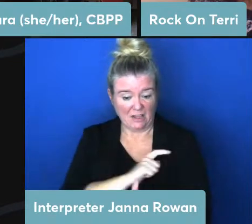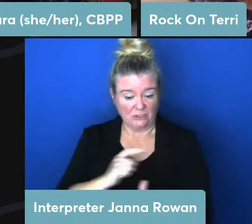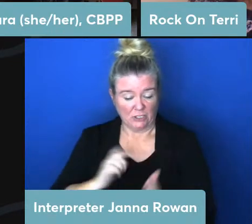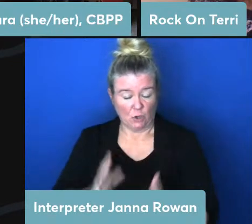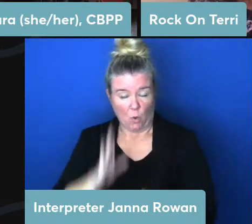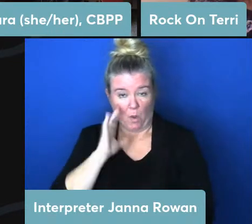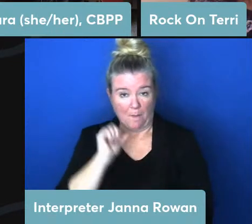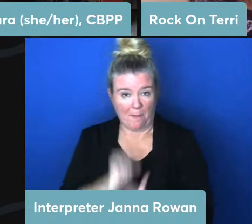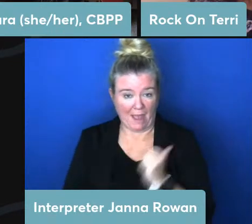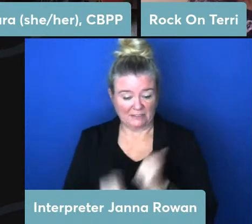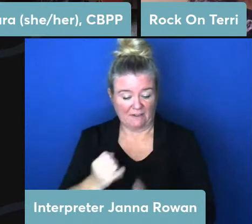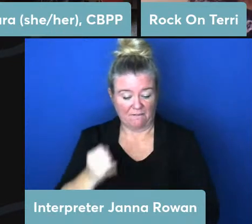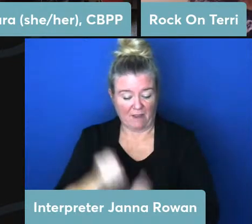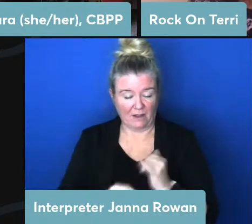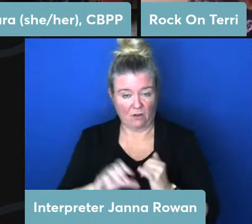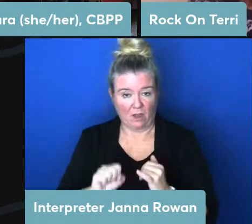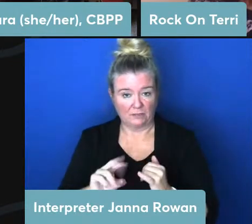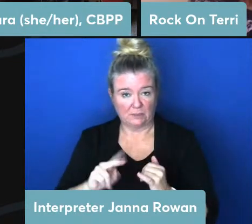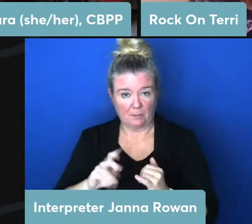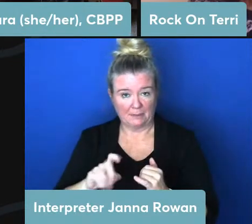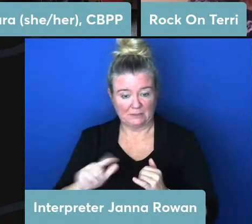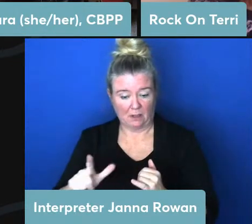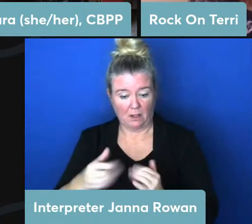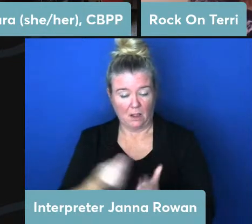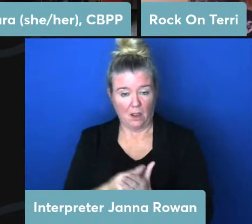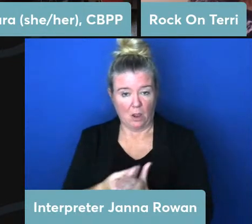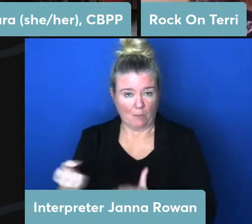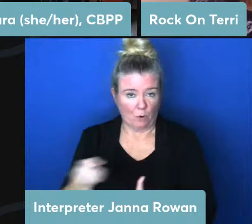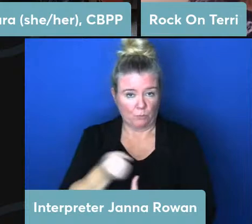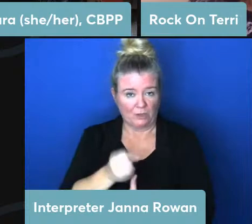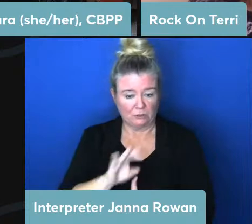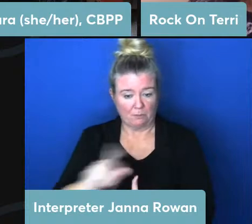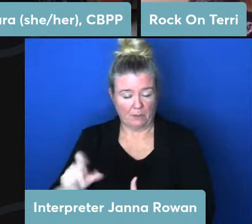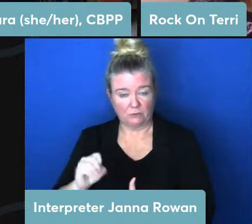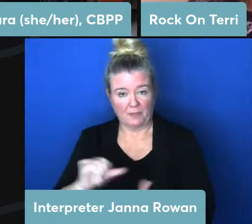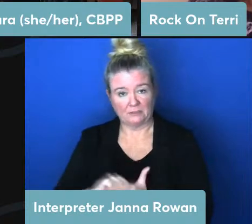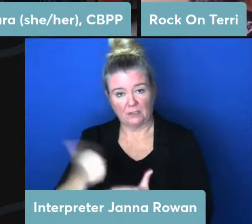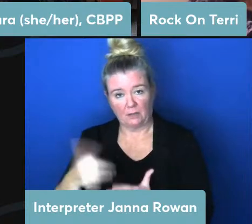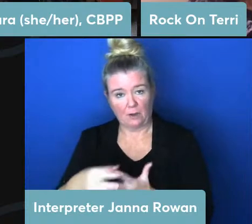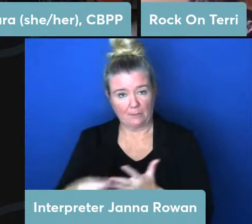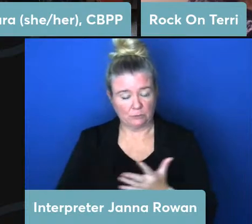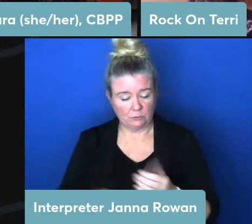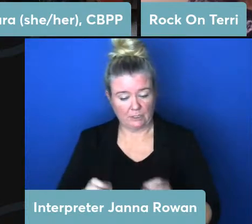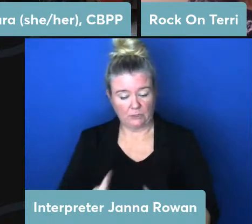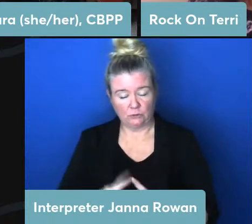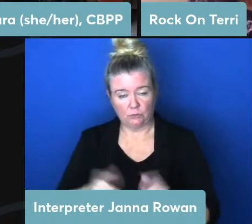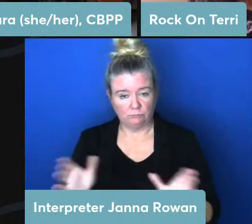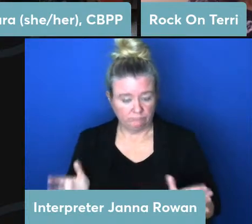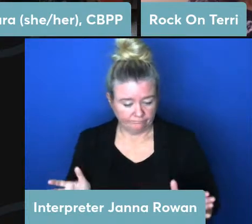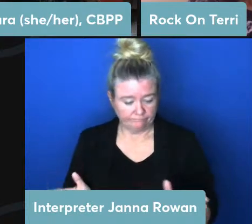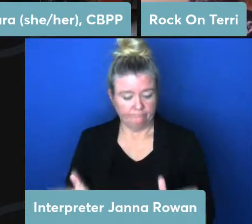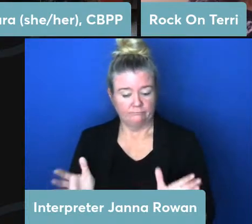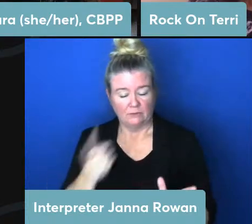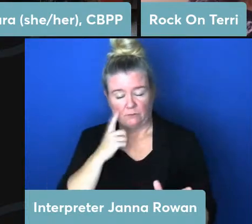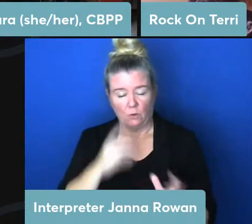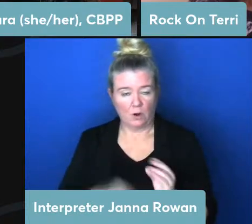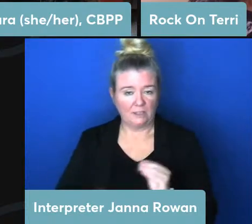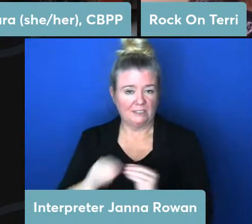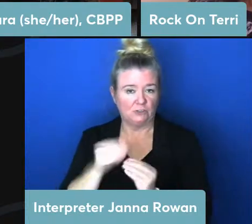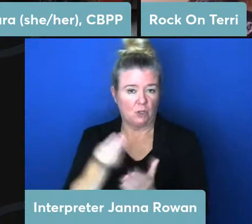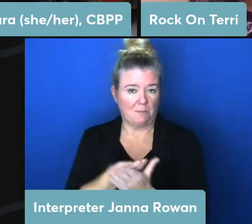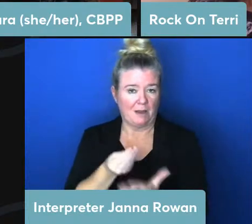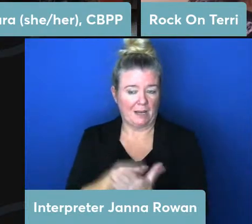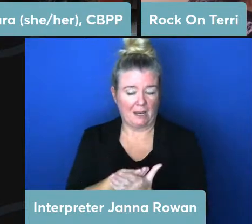final supplemental appropriations bill. So there's another opportunity to push for some additional money